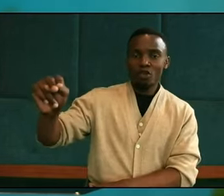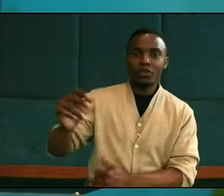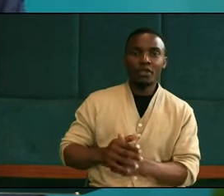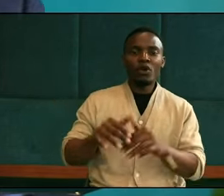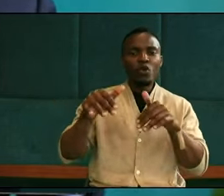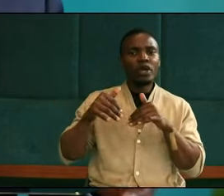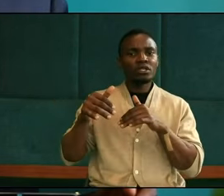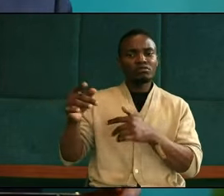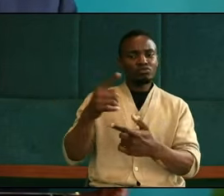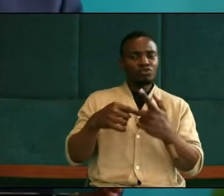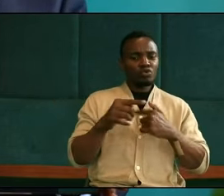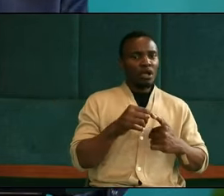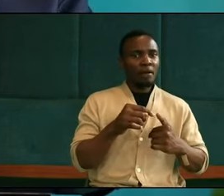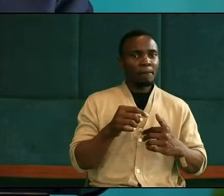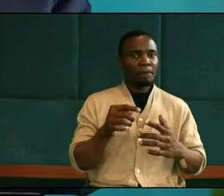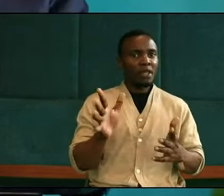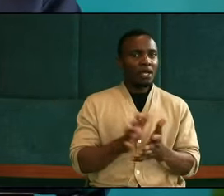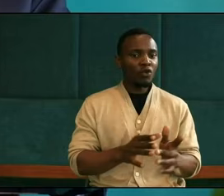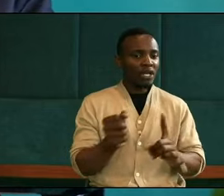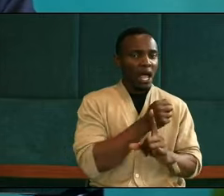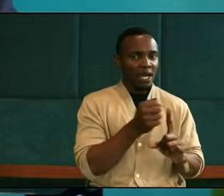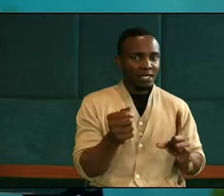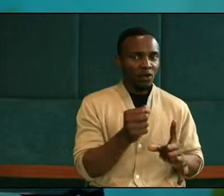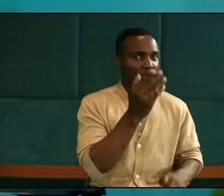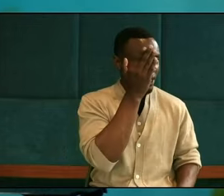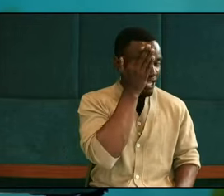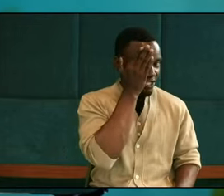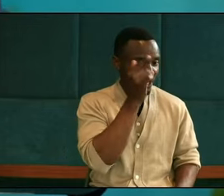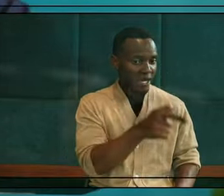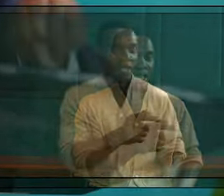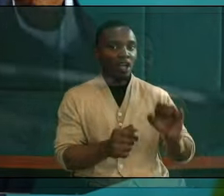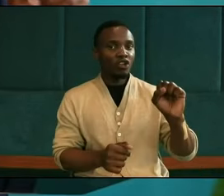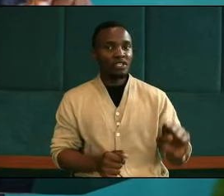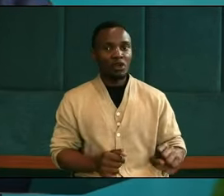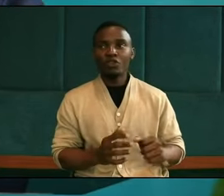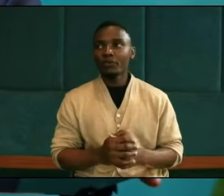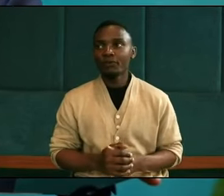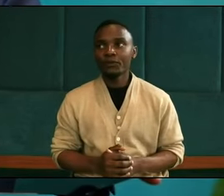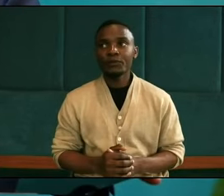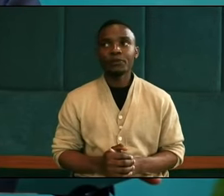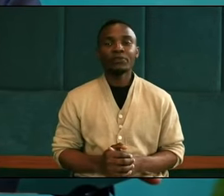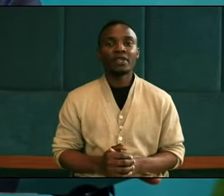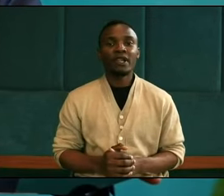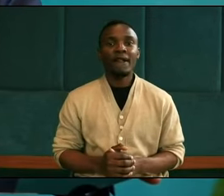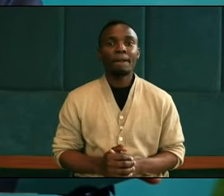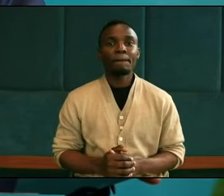to raid the camp of Israel. Now, if you go a little deeper into the